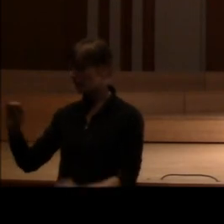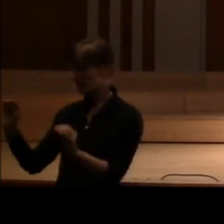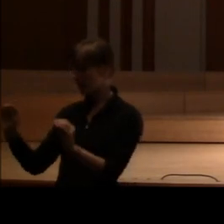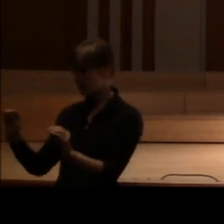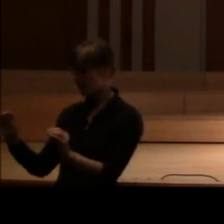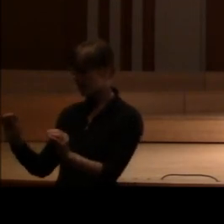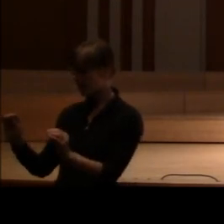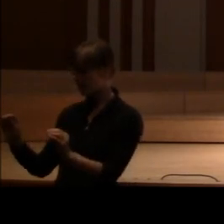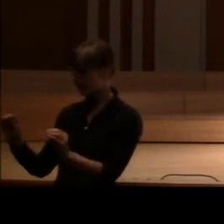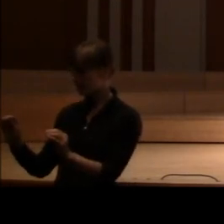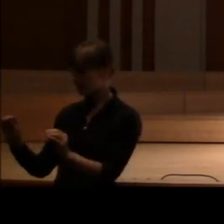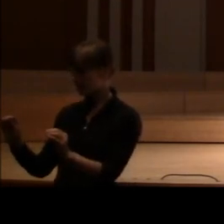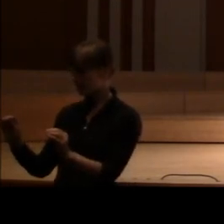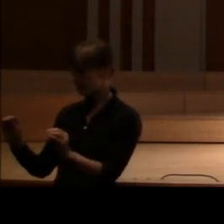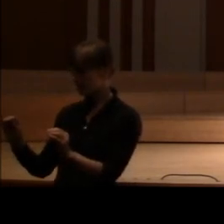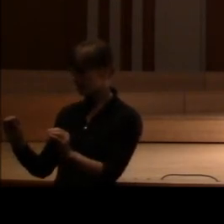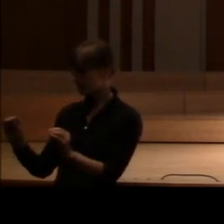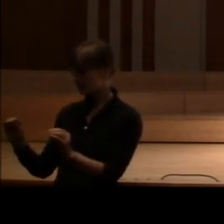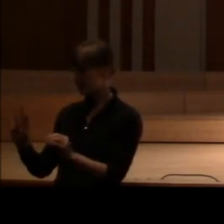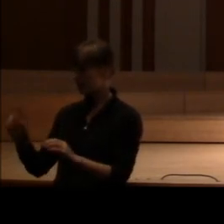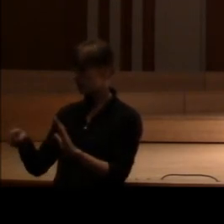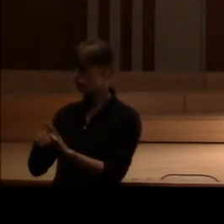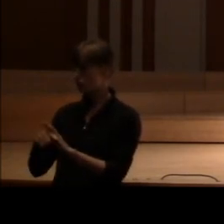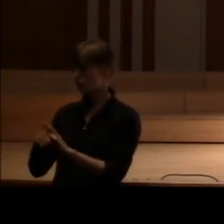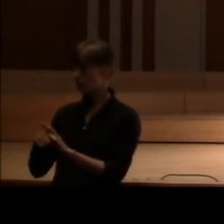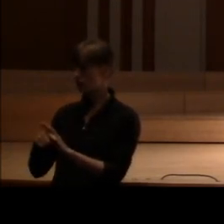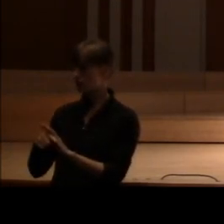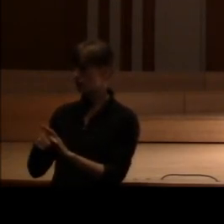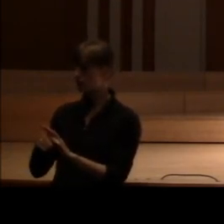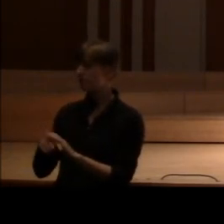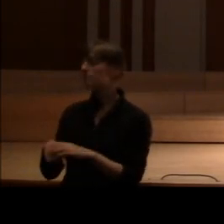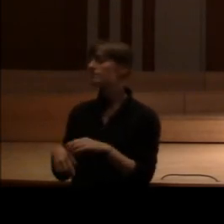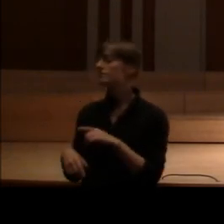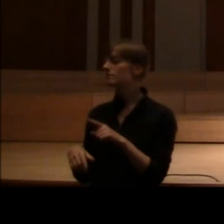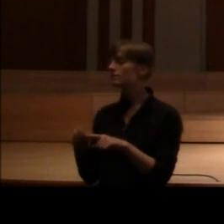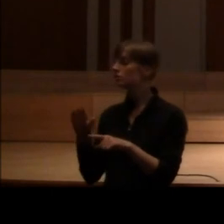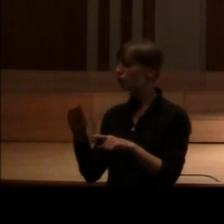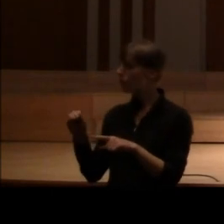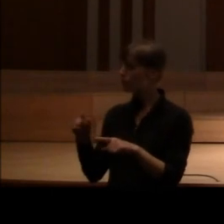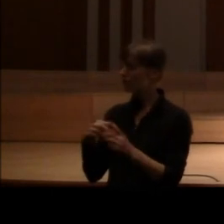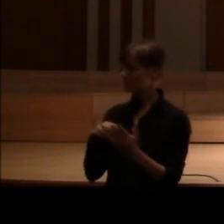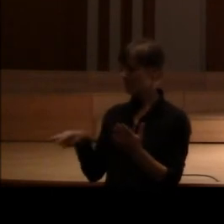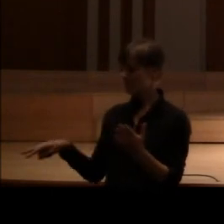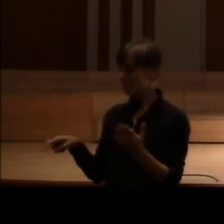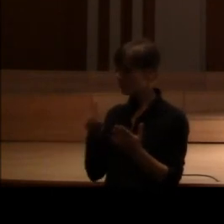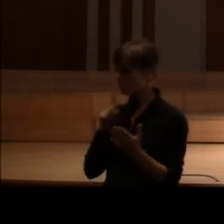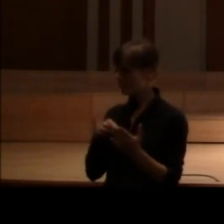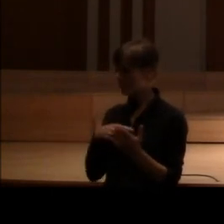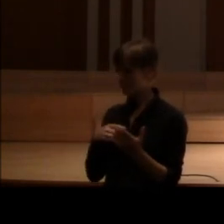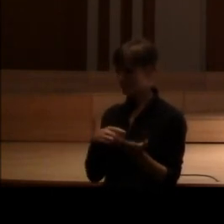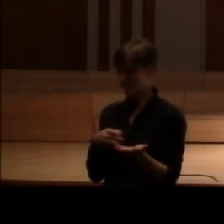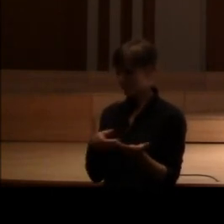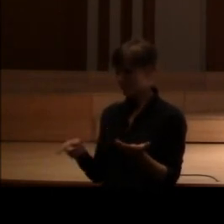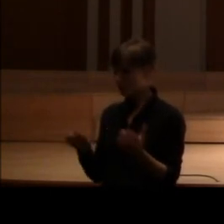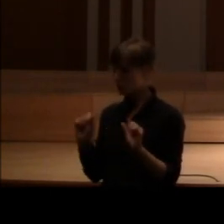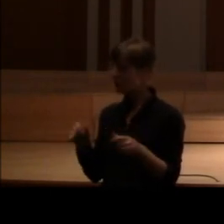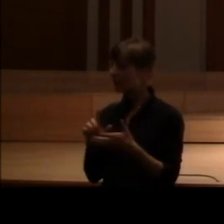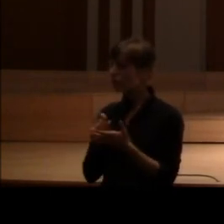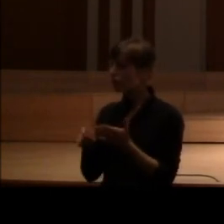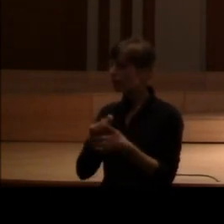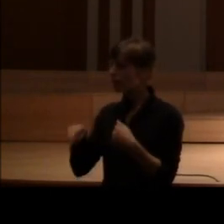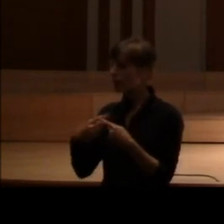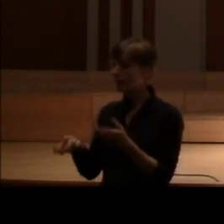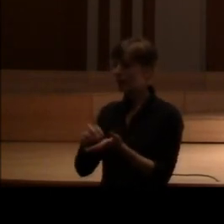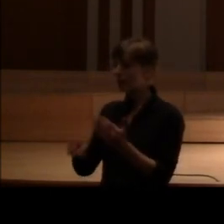about his life and his little brother. And so just to show them that you can write a story about just getting up in the morning,